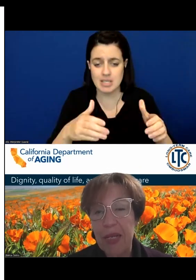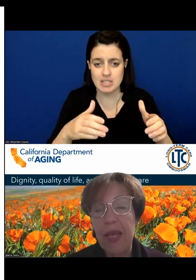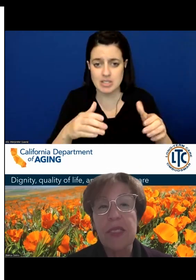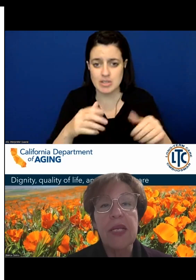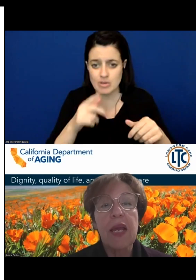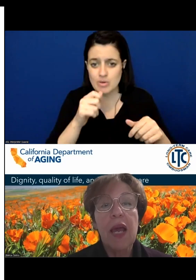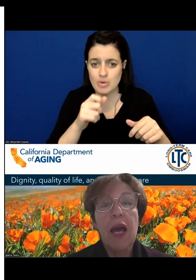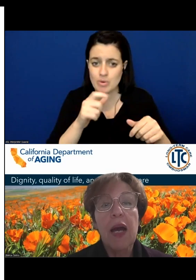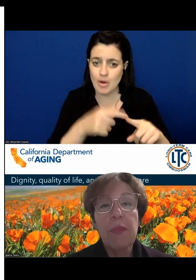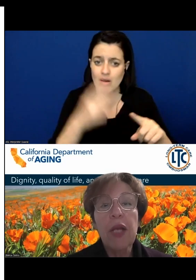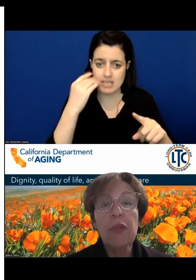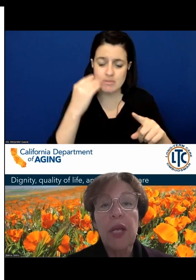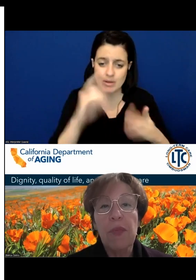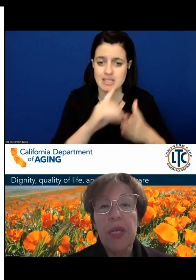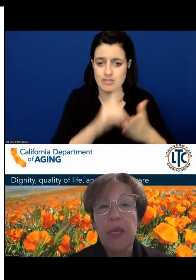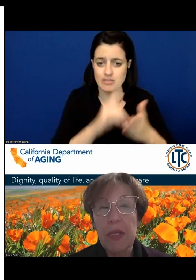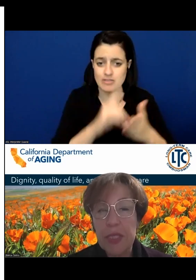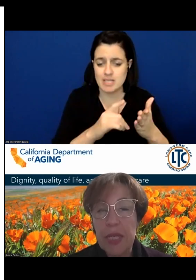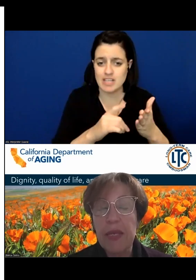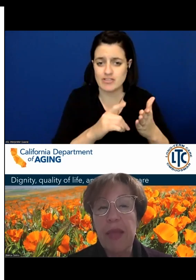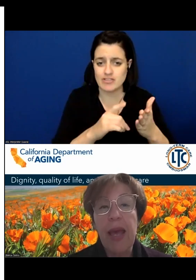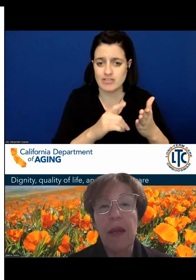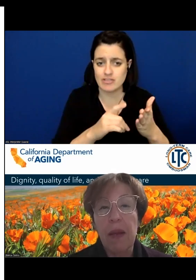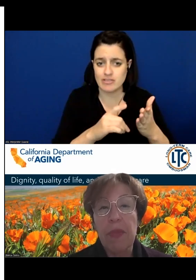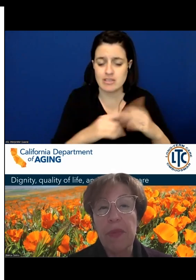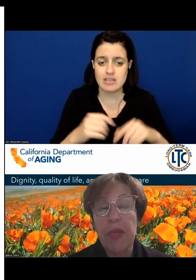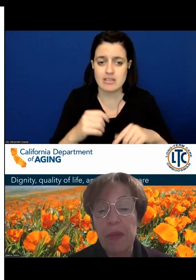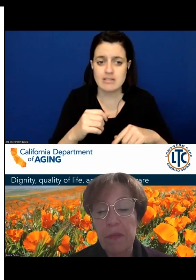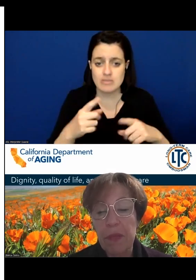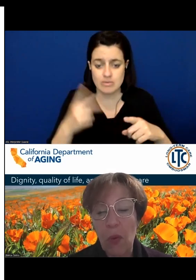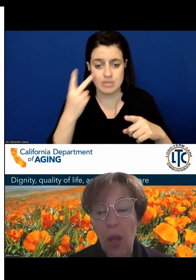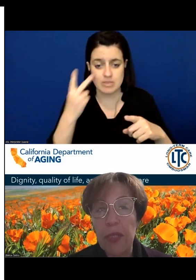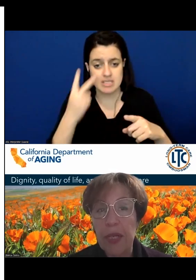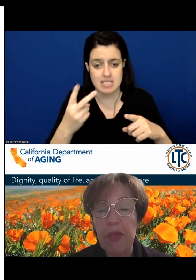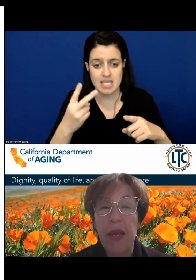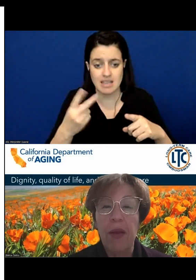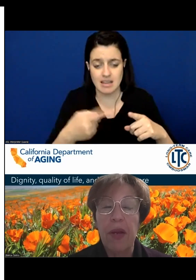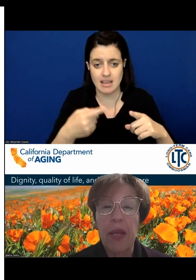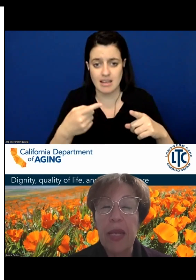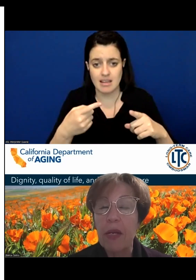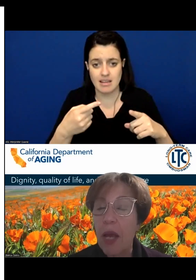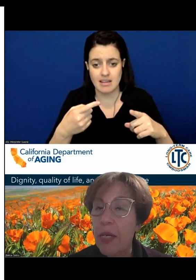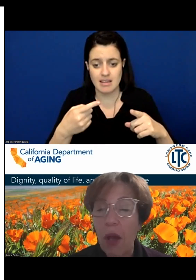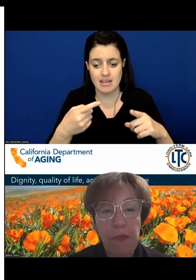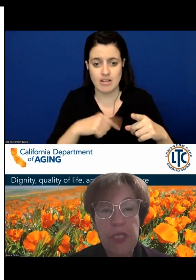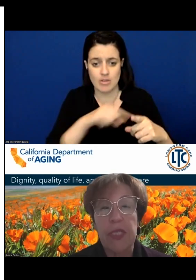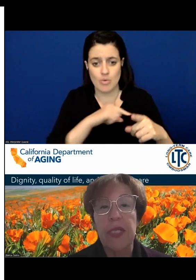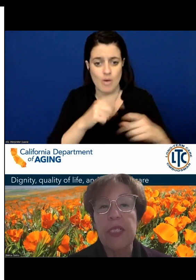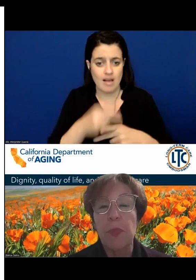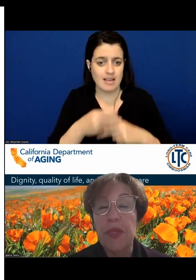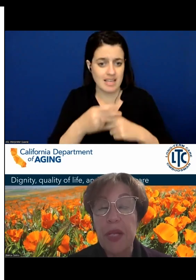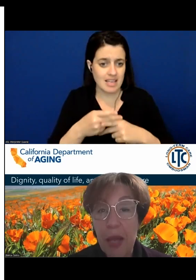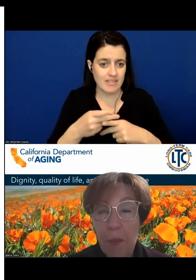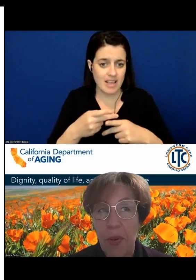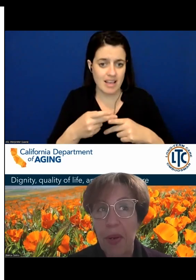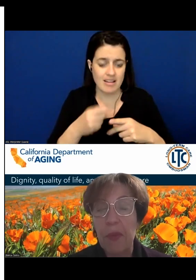discriminated against. Not only are we seeing that the quality of care, and not in all facilities,